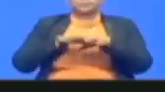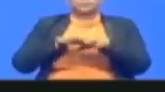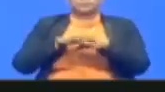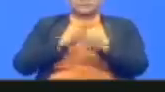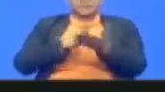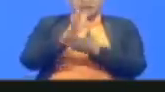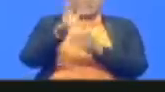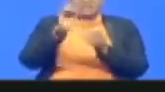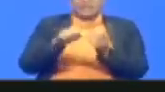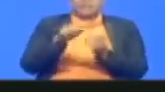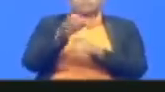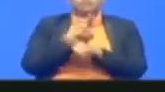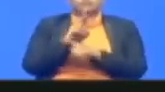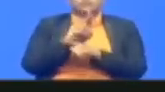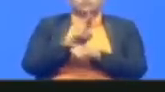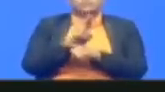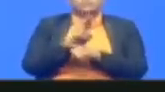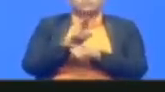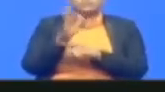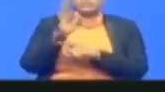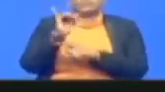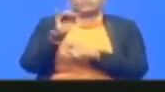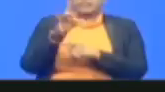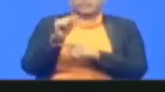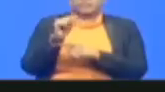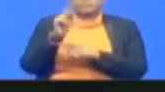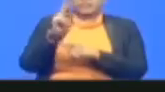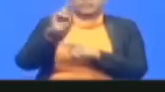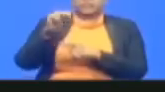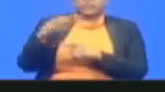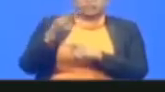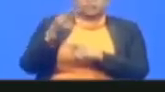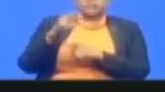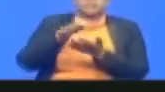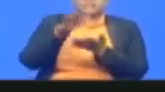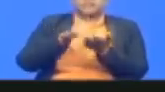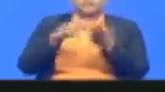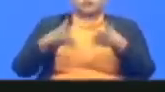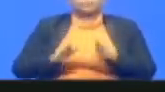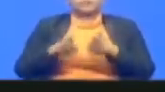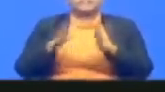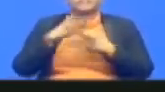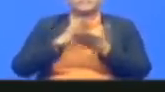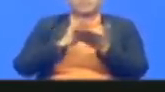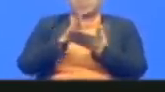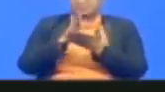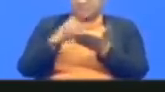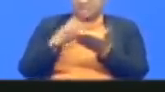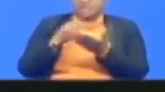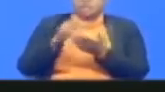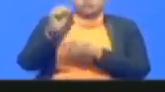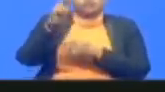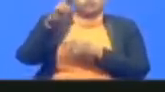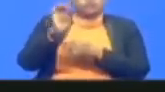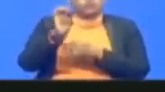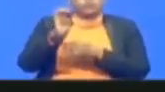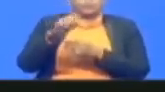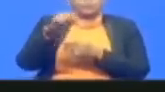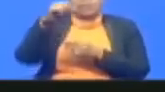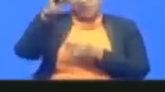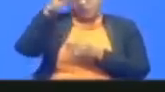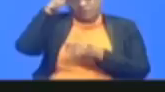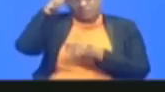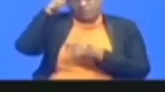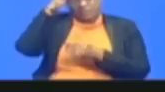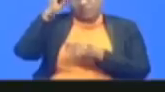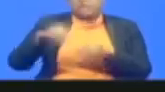be applied. FIDA, KHRS, Center for Reproductive Rights, had sued the government for withdrawing the guidelines and issuing